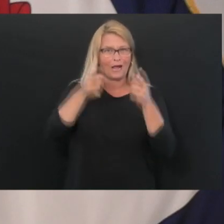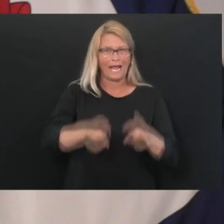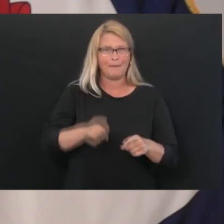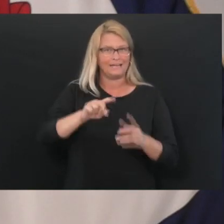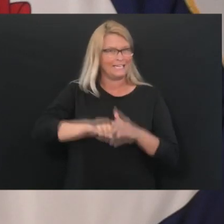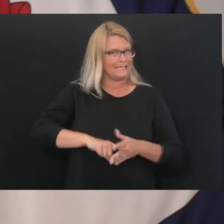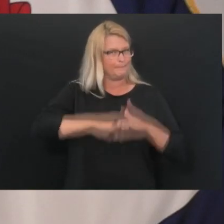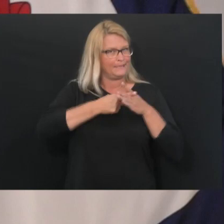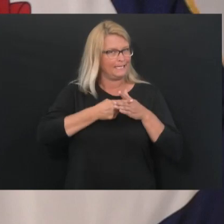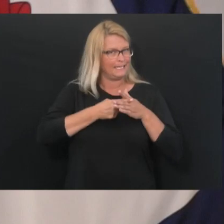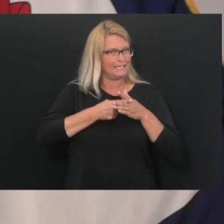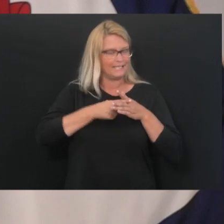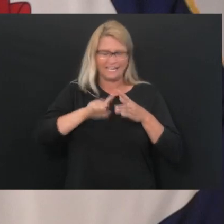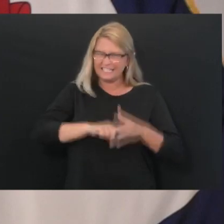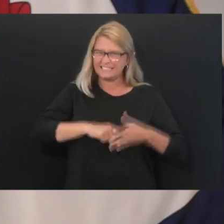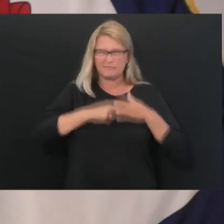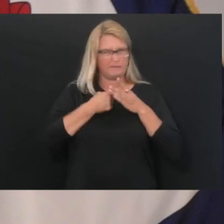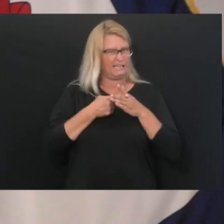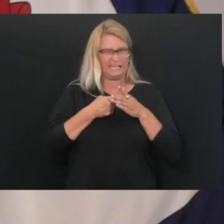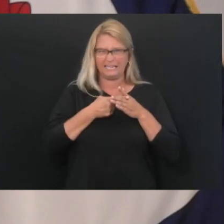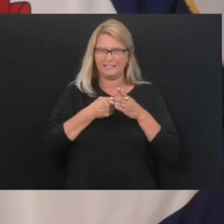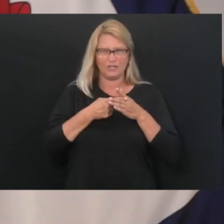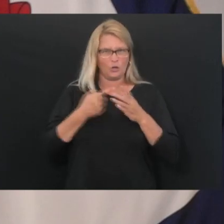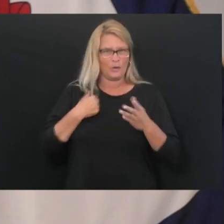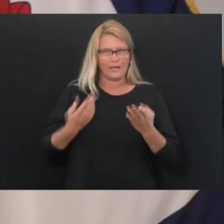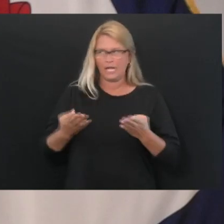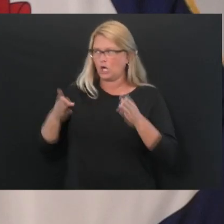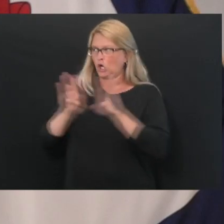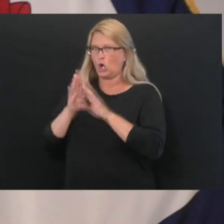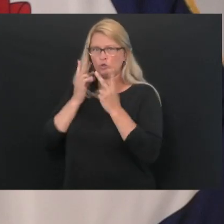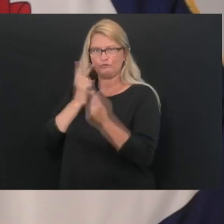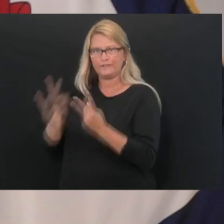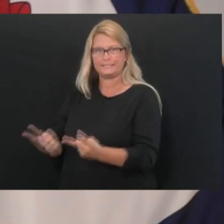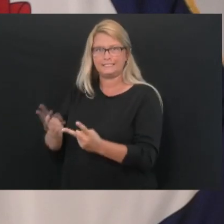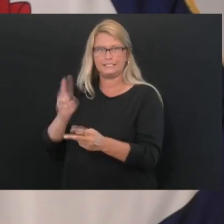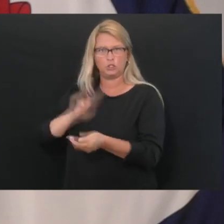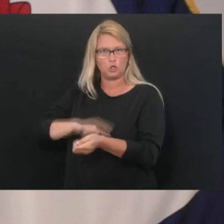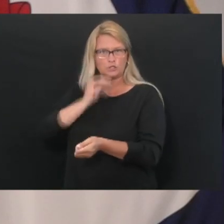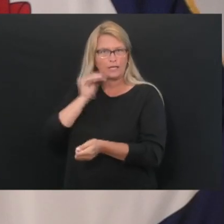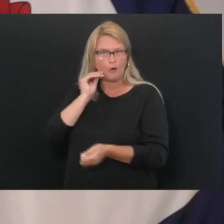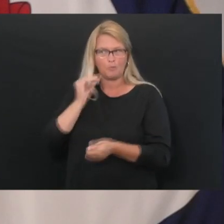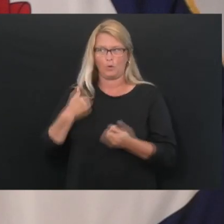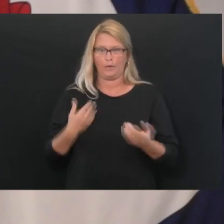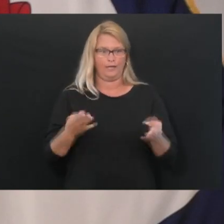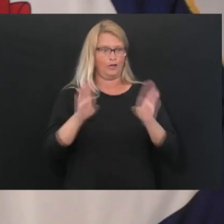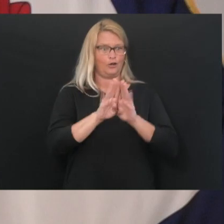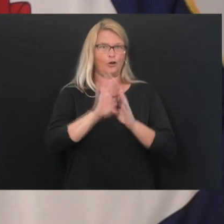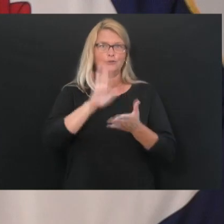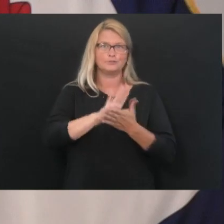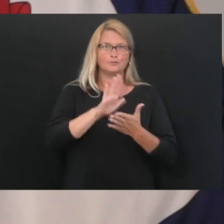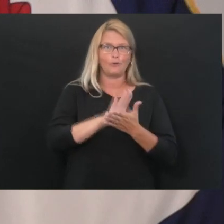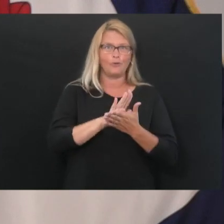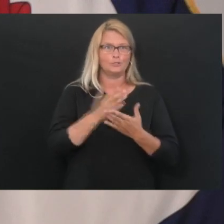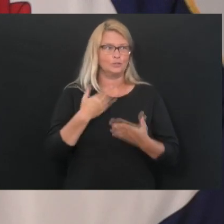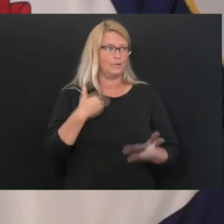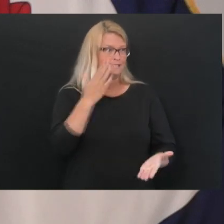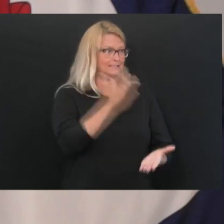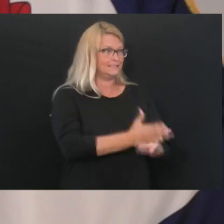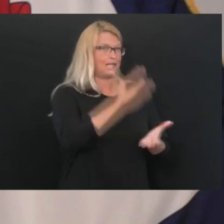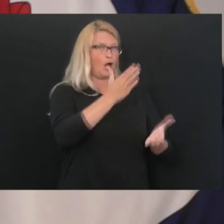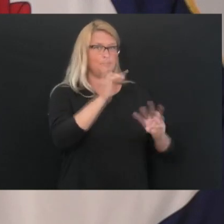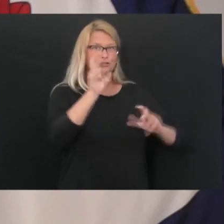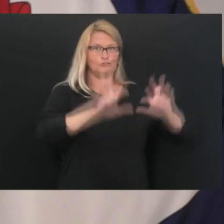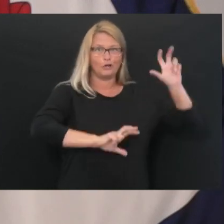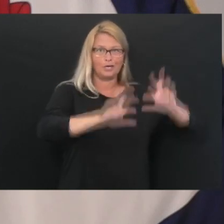then. Right then, when we closed visitation to the nursing homes, when we closed our schools, when we stopped the state